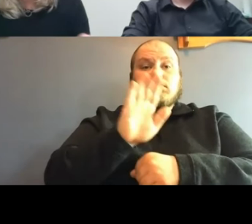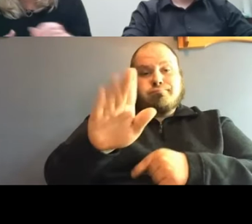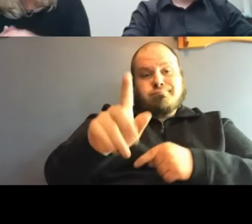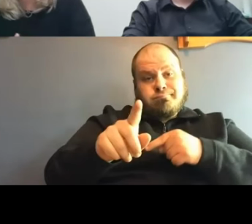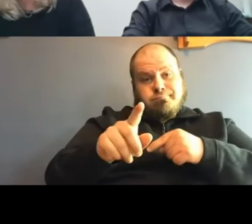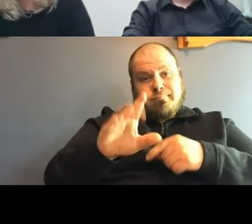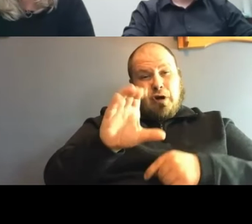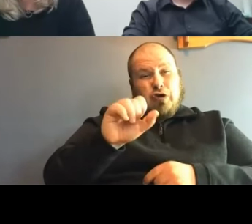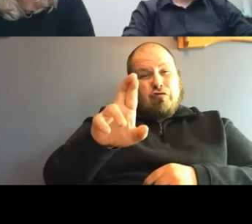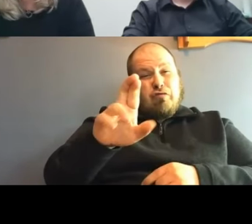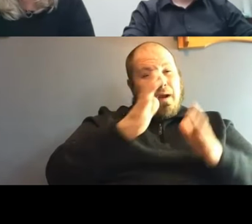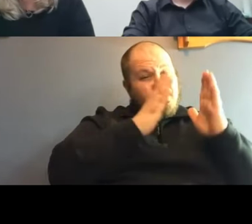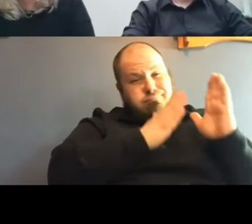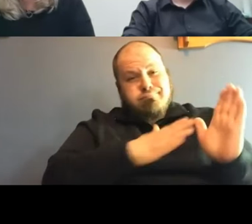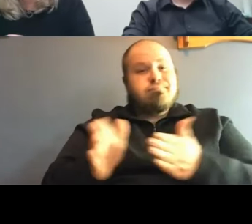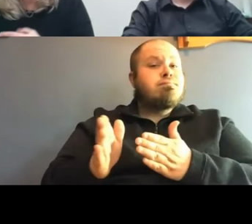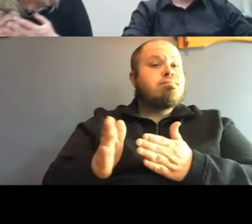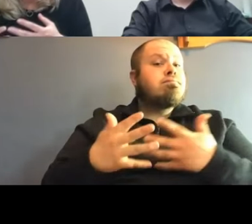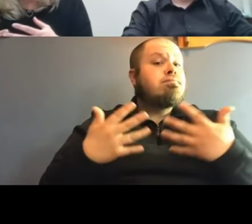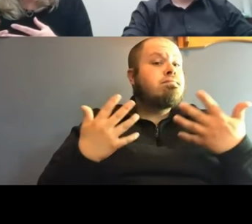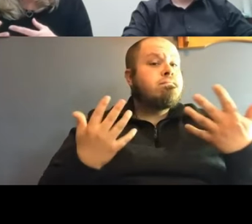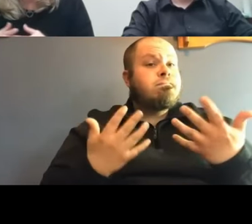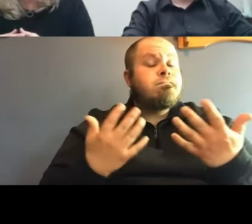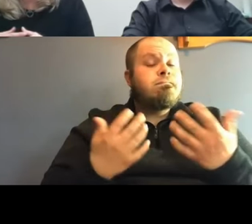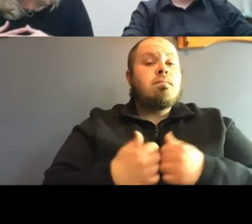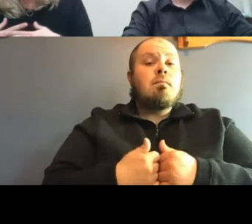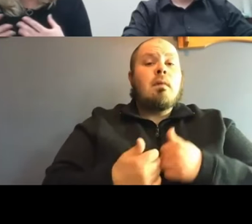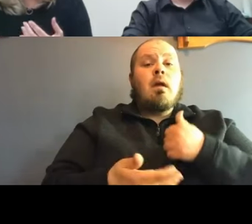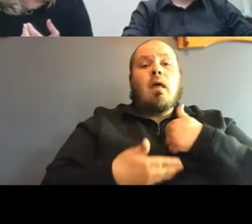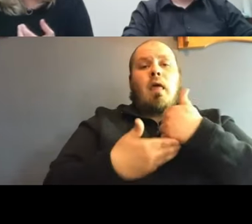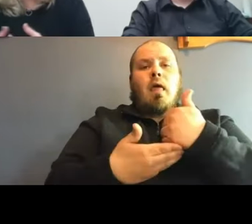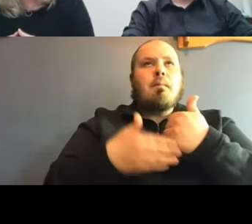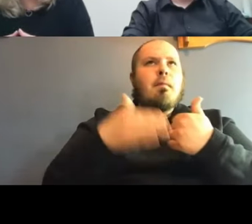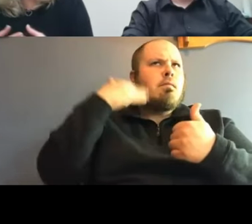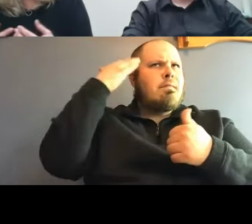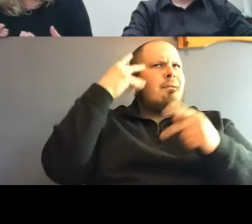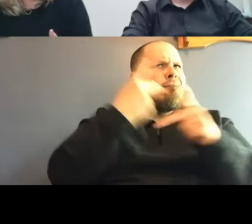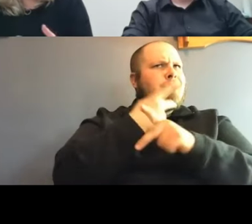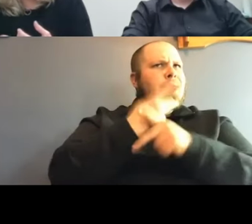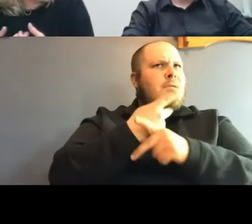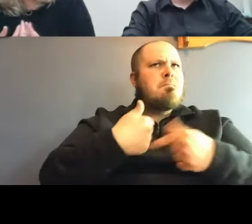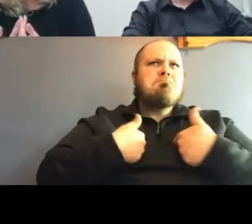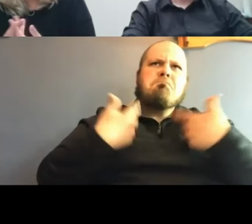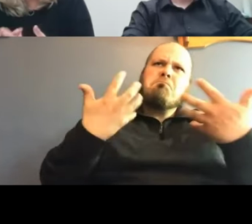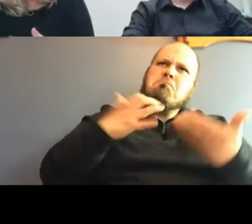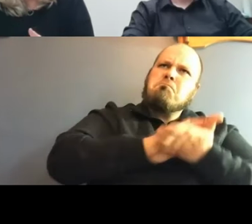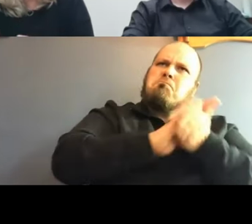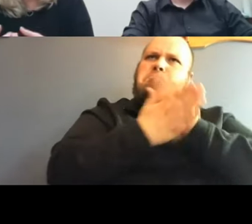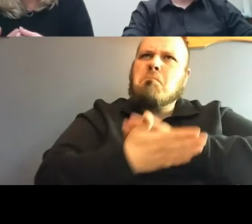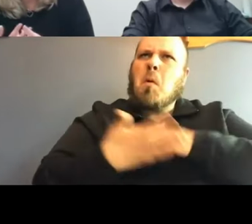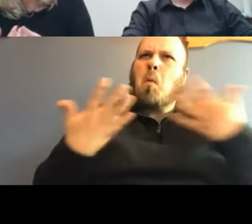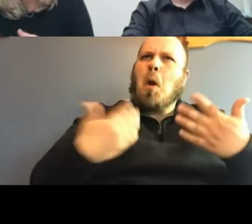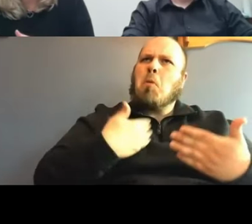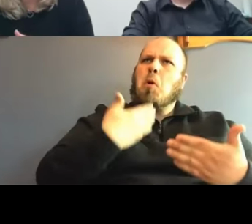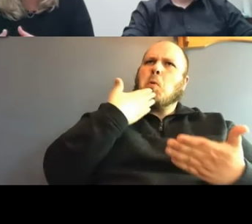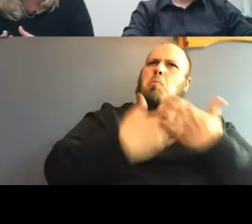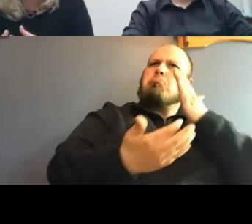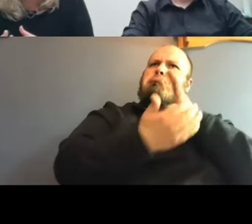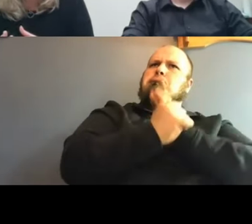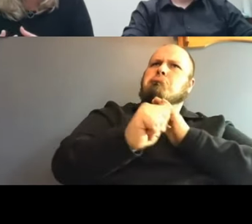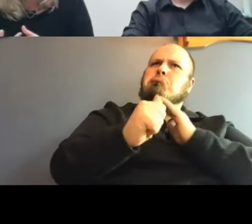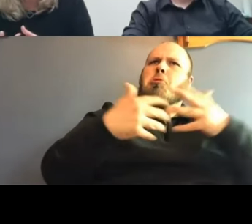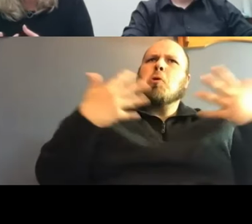and career planning is to help the adult figure out what they want to do, what they might be good at, what's in your